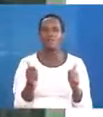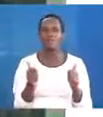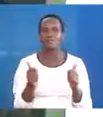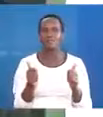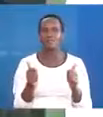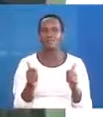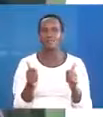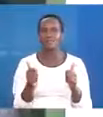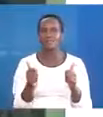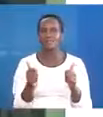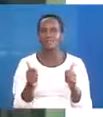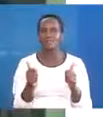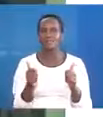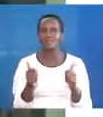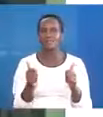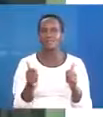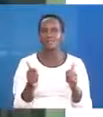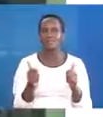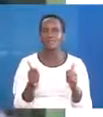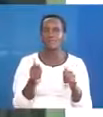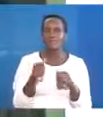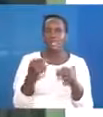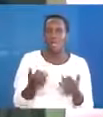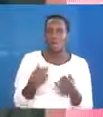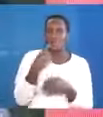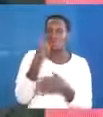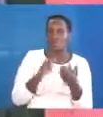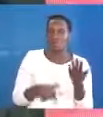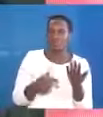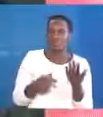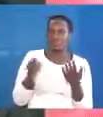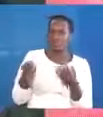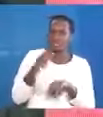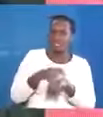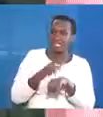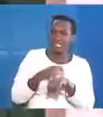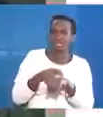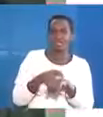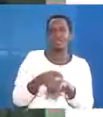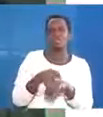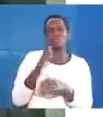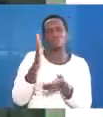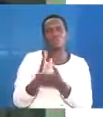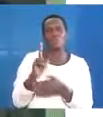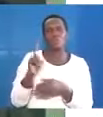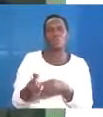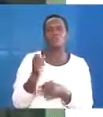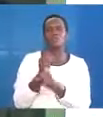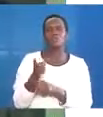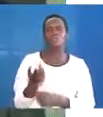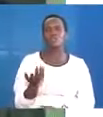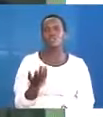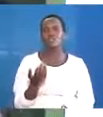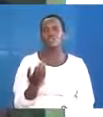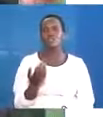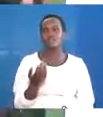status. This is what we said that time after those lengthy deliberations with my brother.